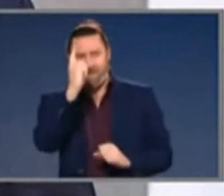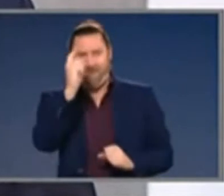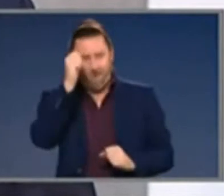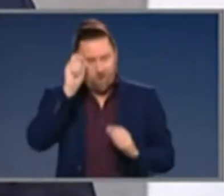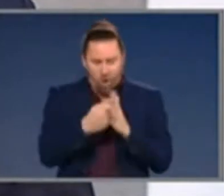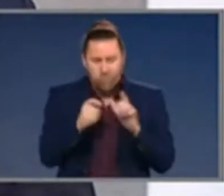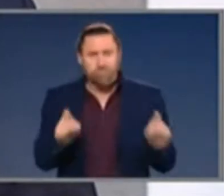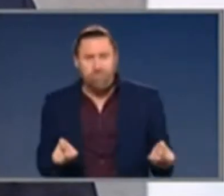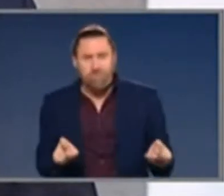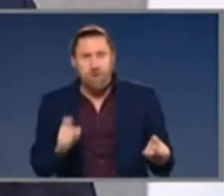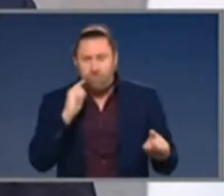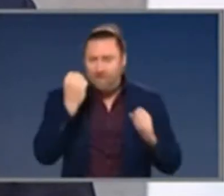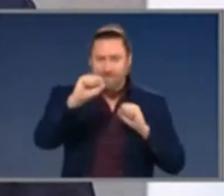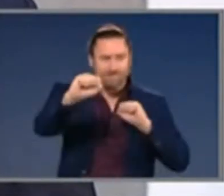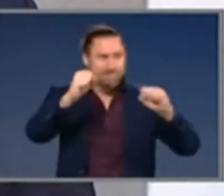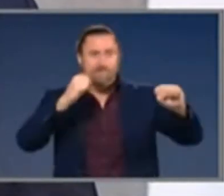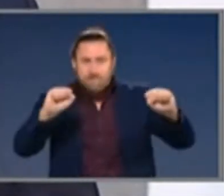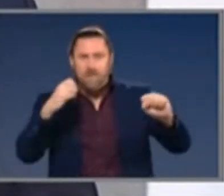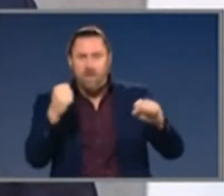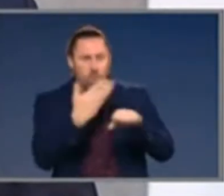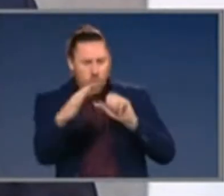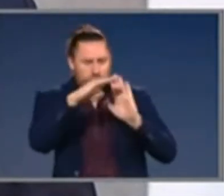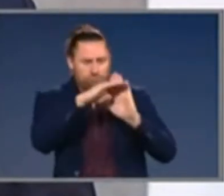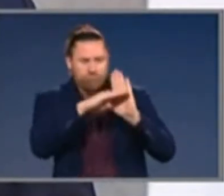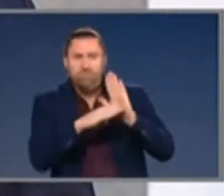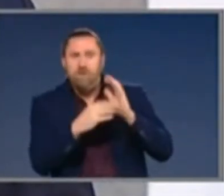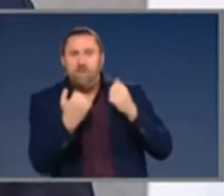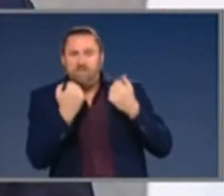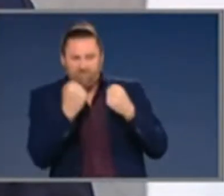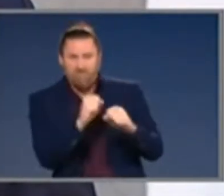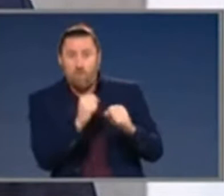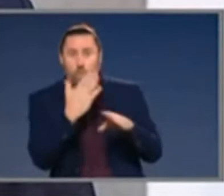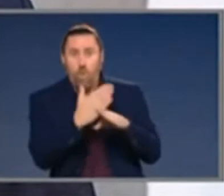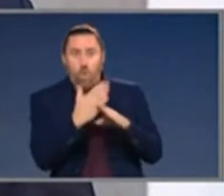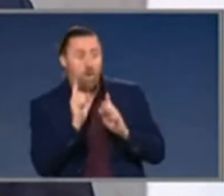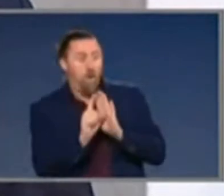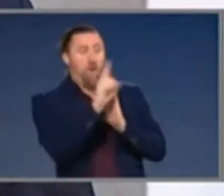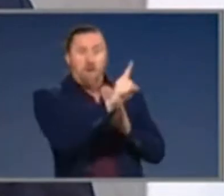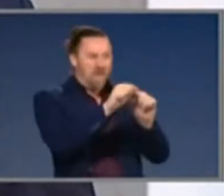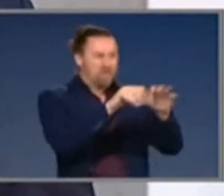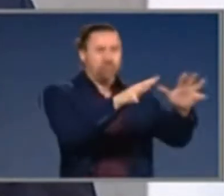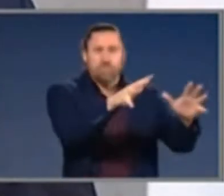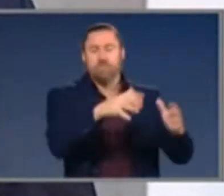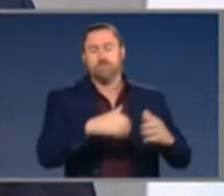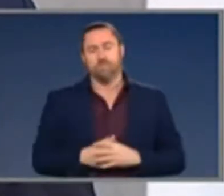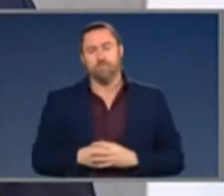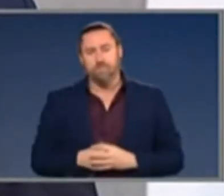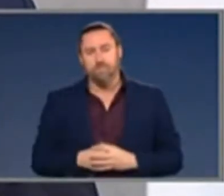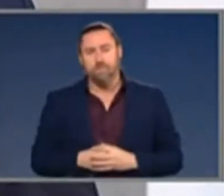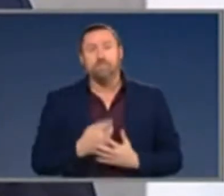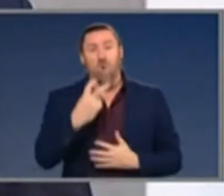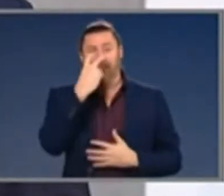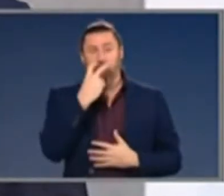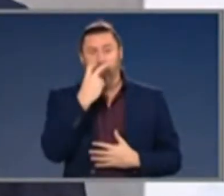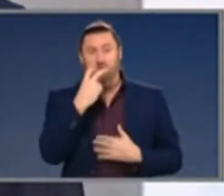protect against that workplace transmission. Now, in relation to aged care facilities in Victoria, there